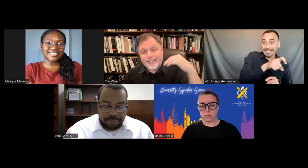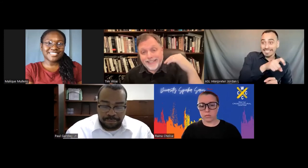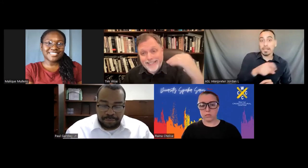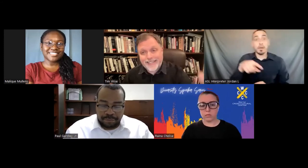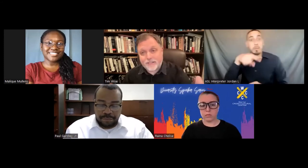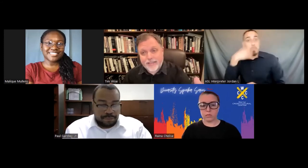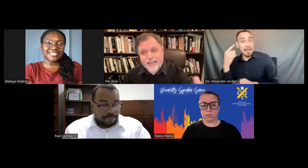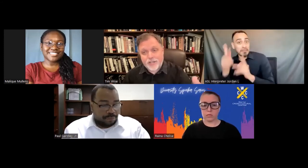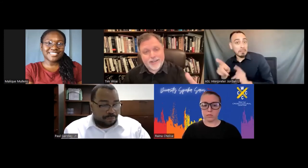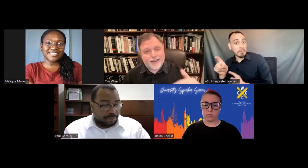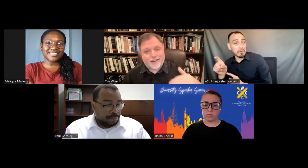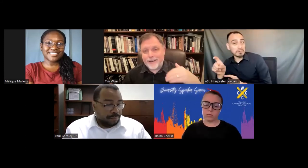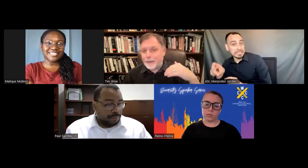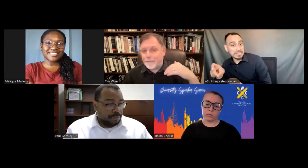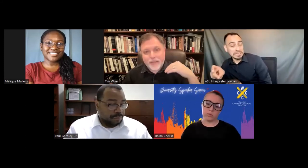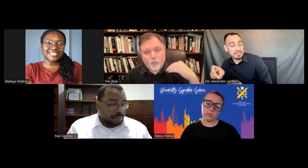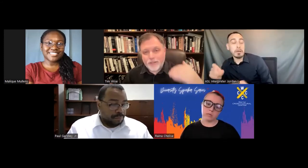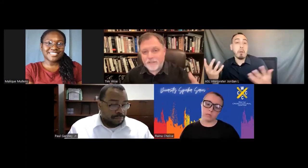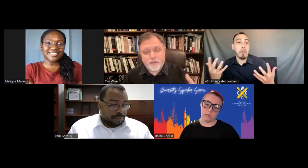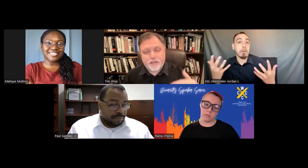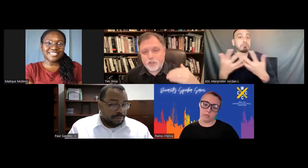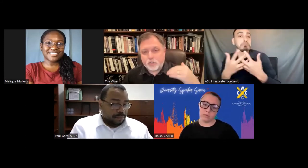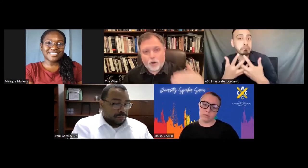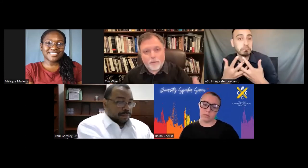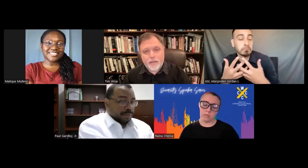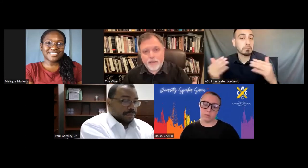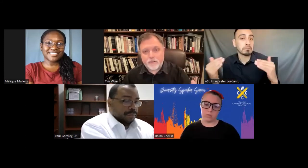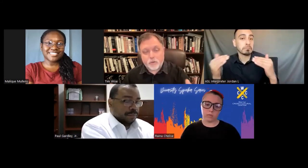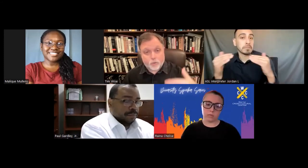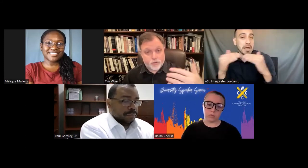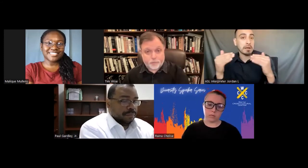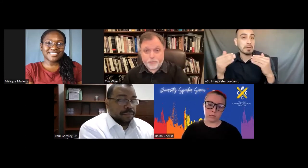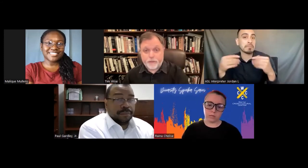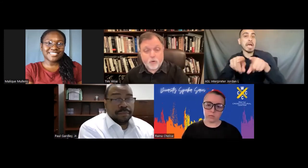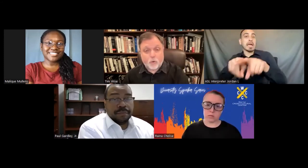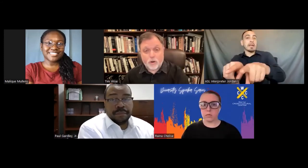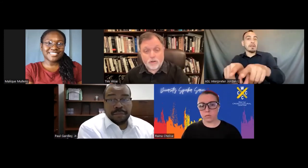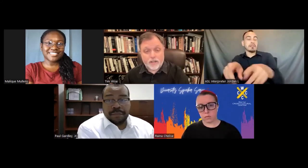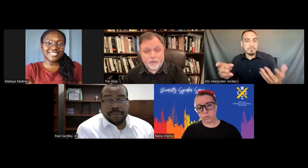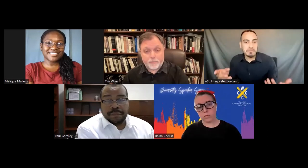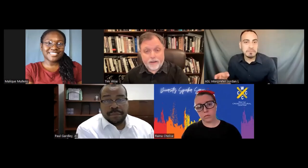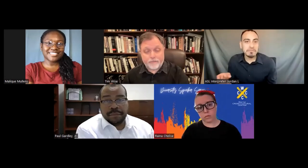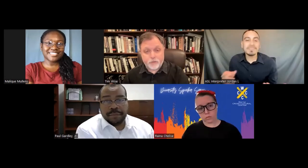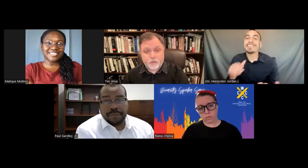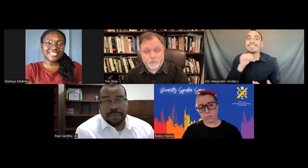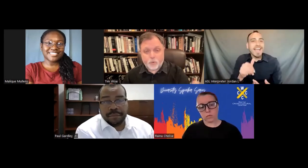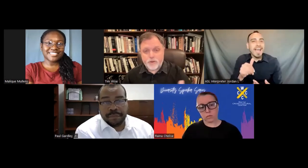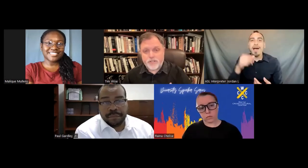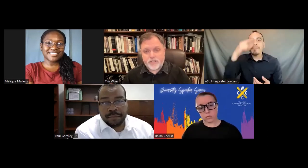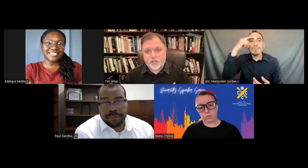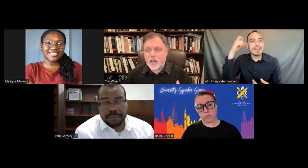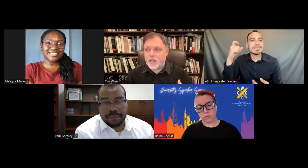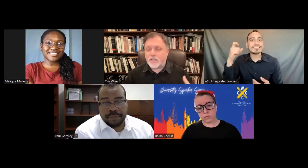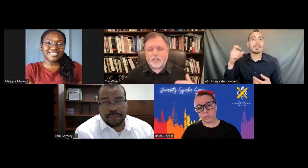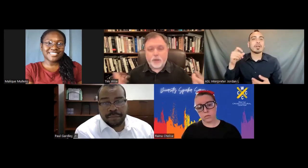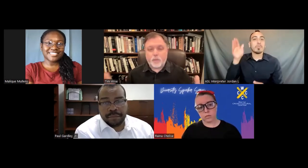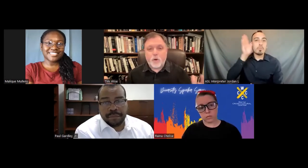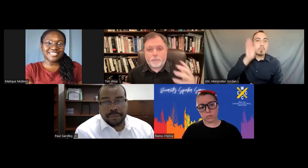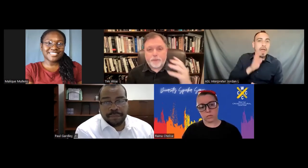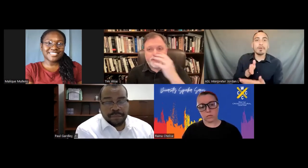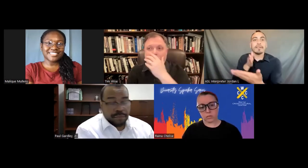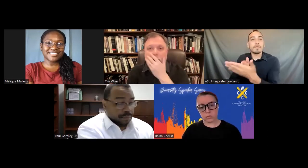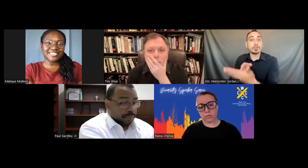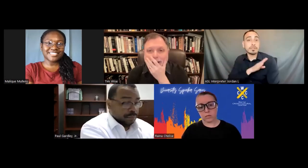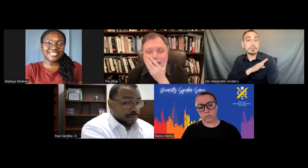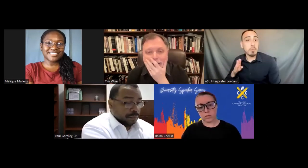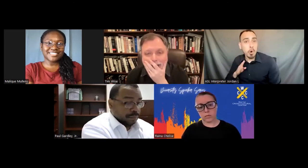the desegregation era. It wasn't because lawmakers or the Supreme Court in the Brown versus Board decision suddenly woke